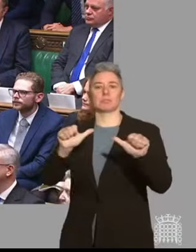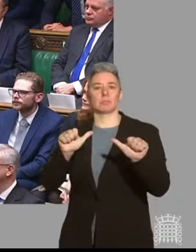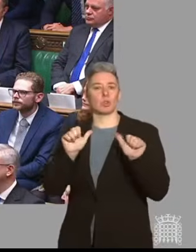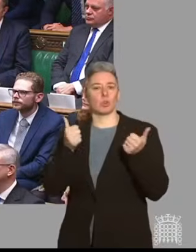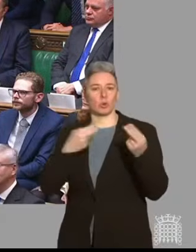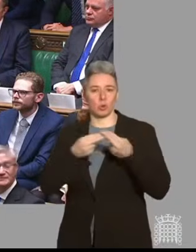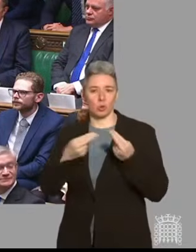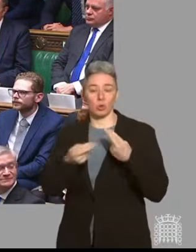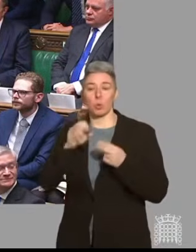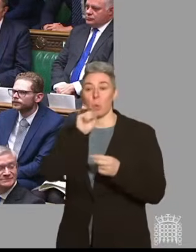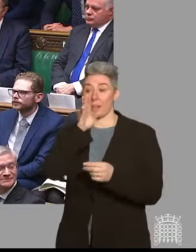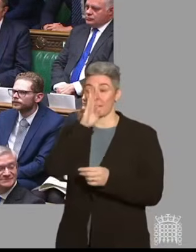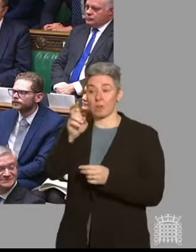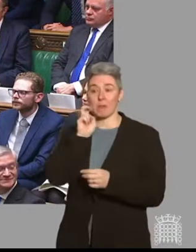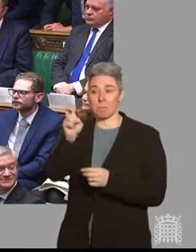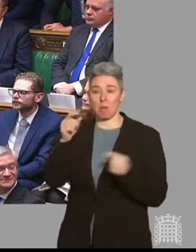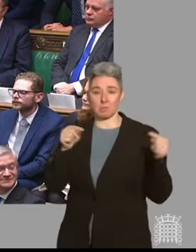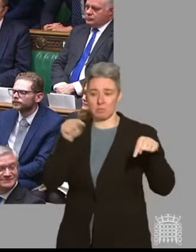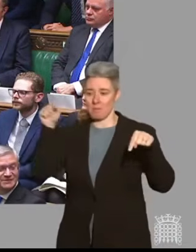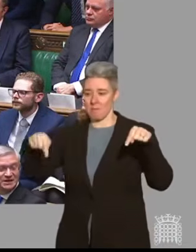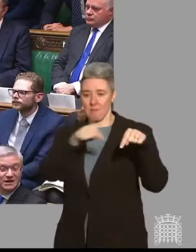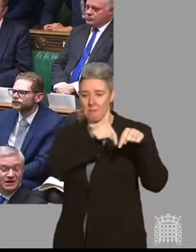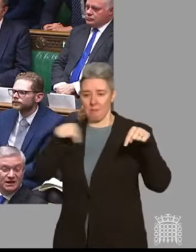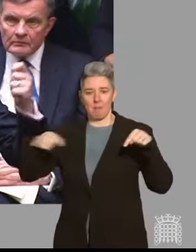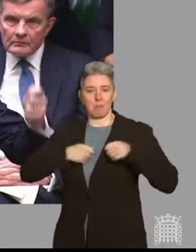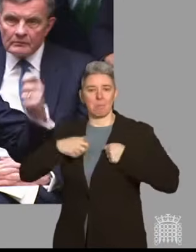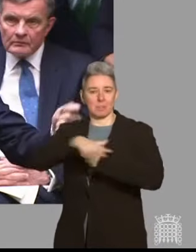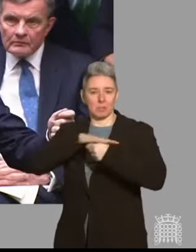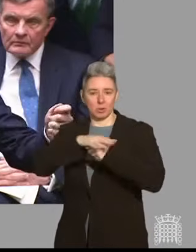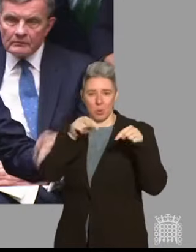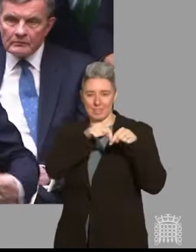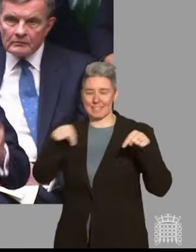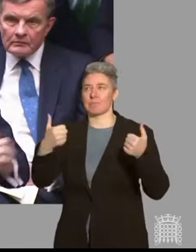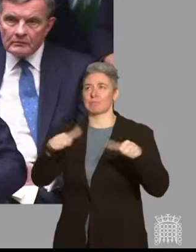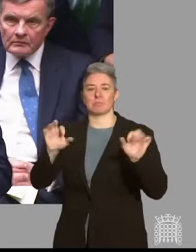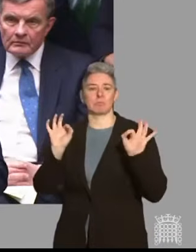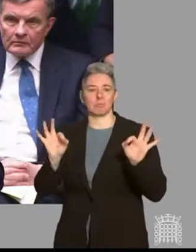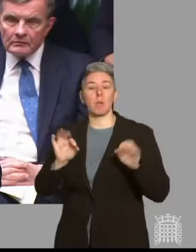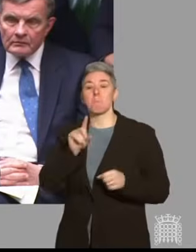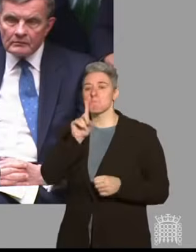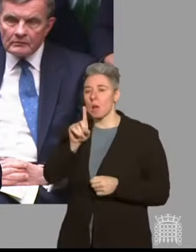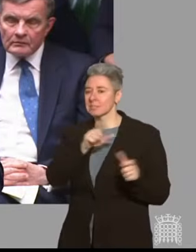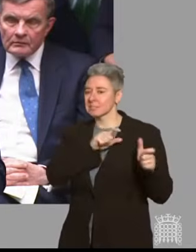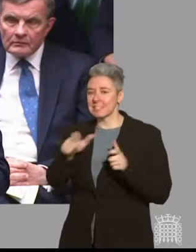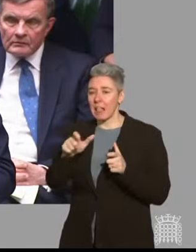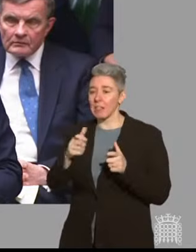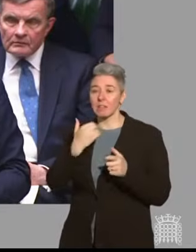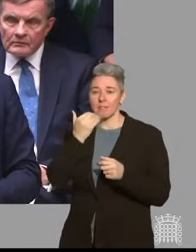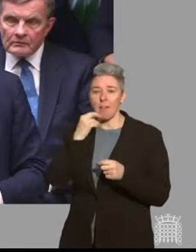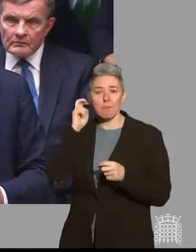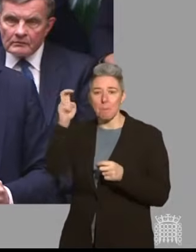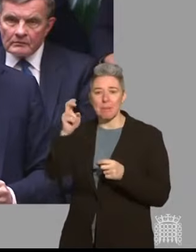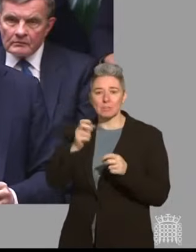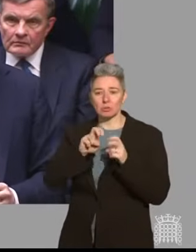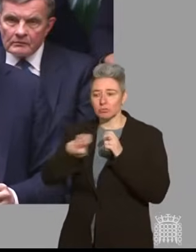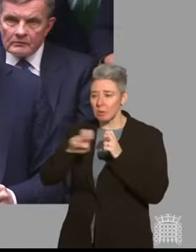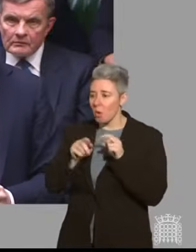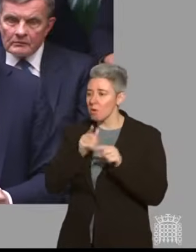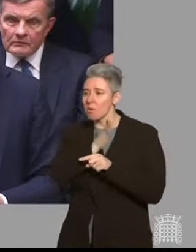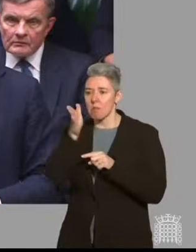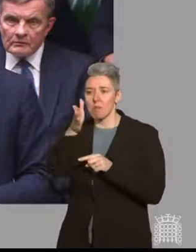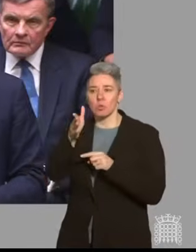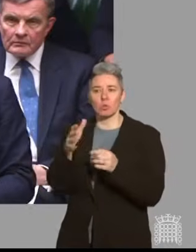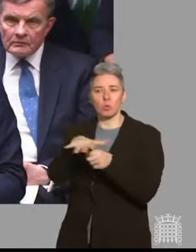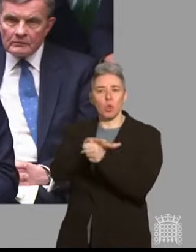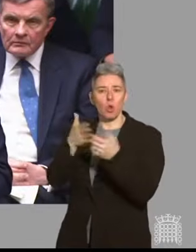this is great news. However, there's still lack of transport, bus transport to our local hospitals. Does the Prime Minister agree with me that the South Yorkshire Mayor should use some of the